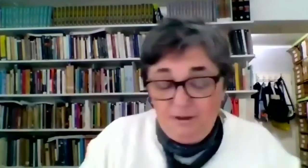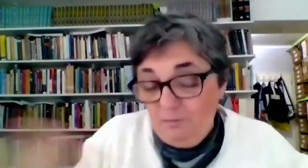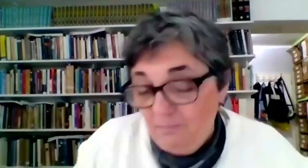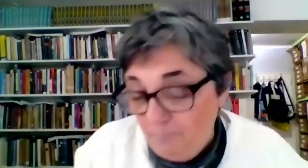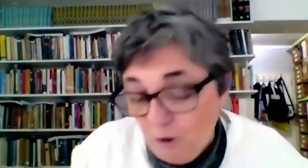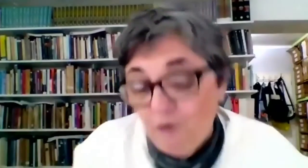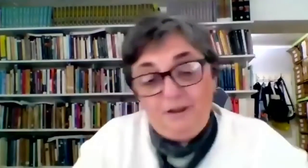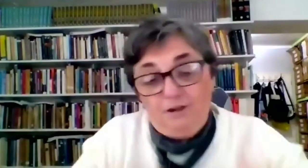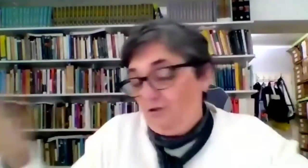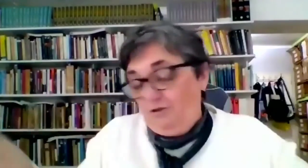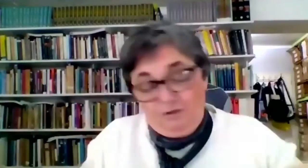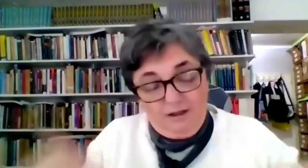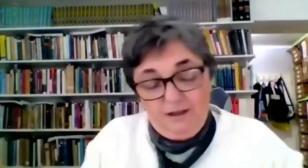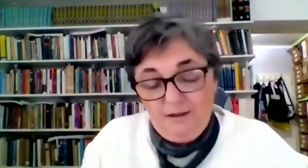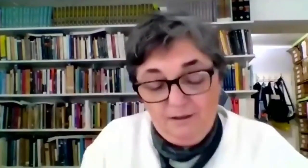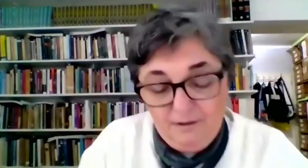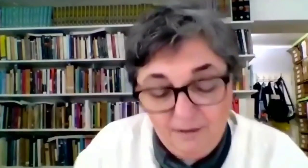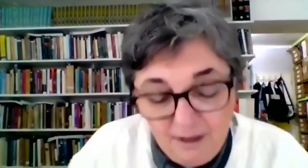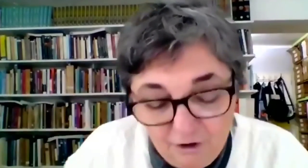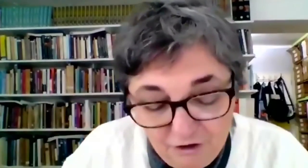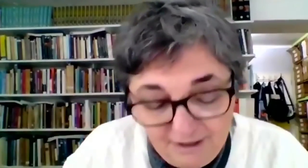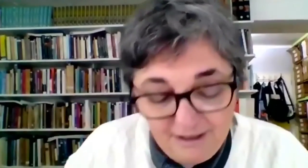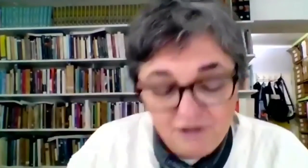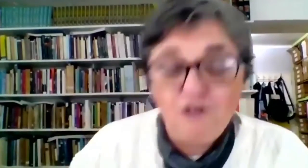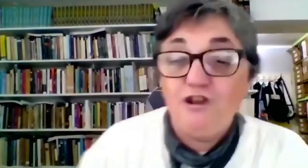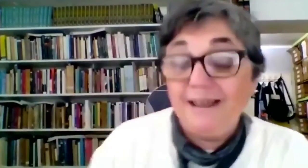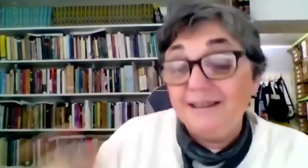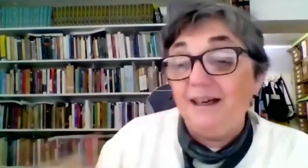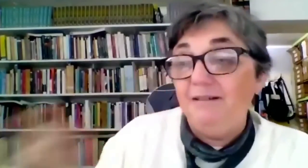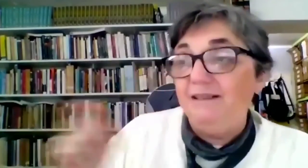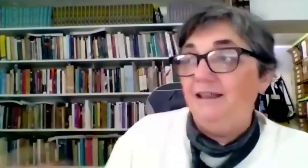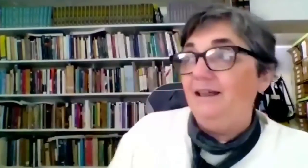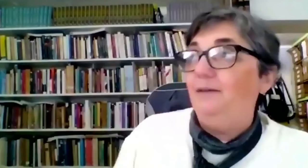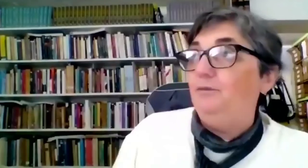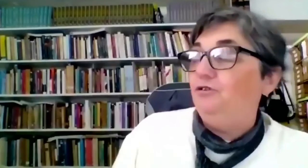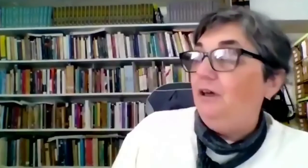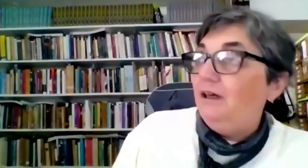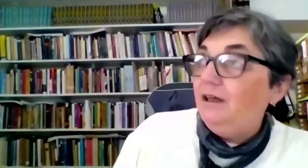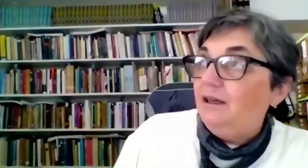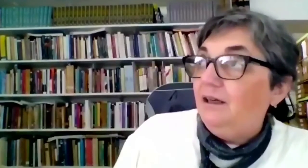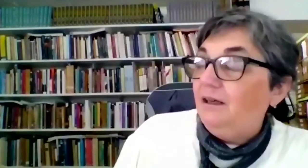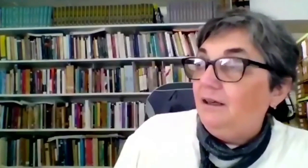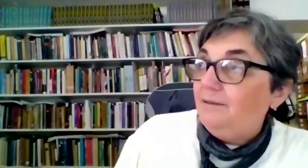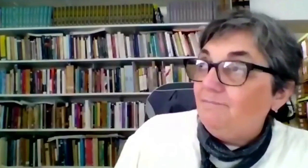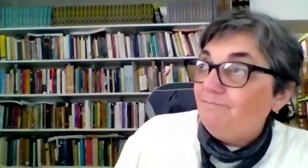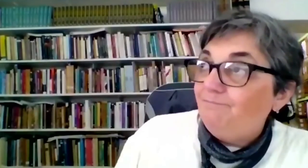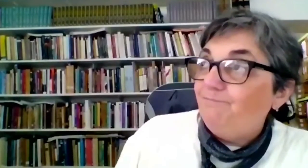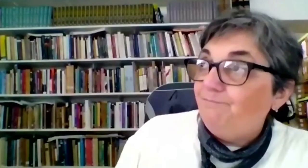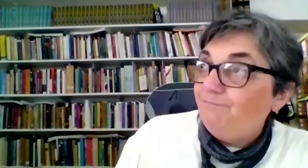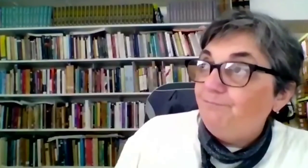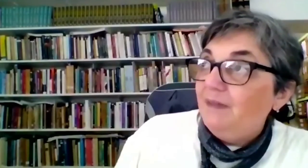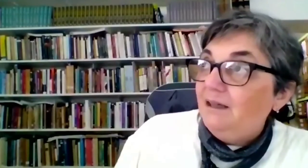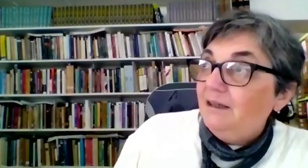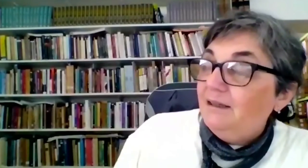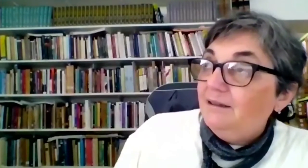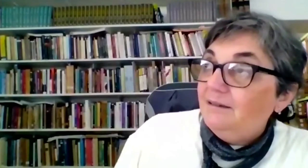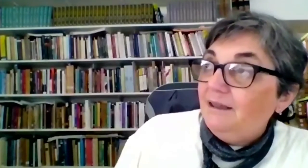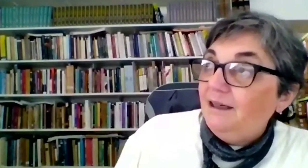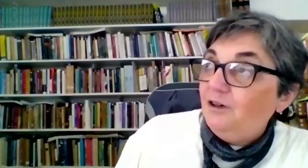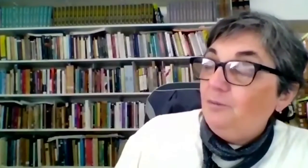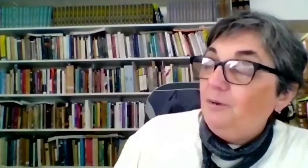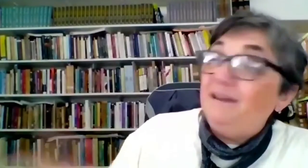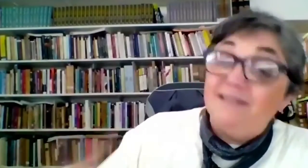measure, I don't know, somebody in poverty or somebody that they were